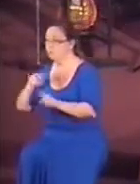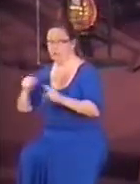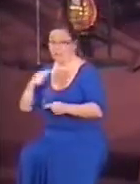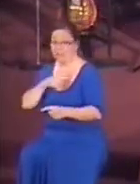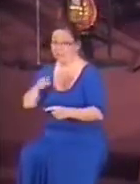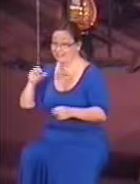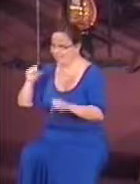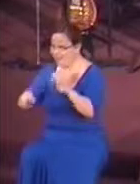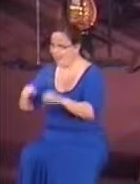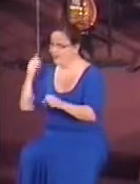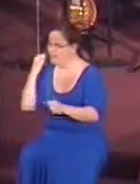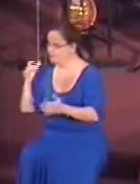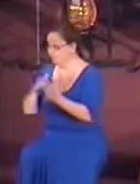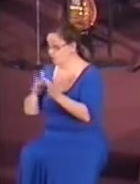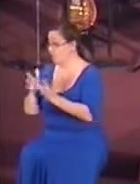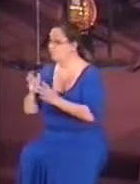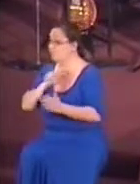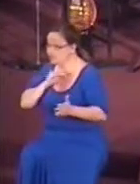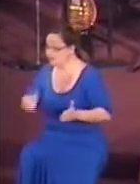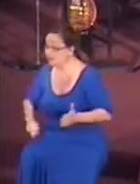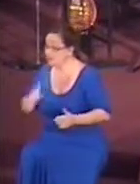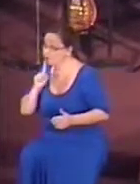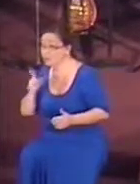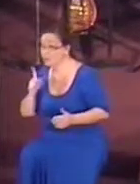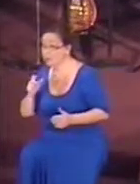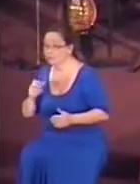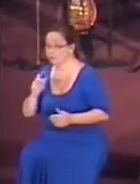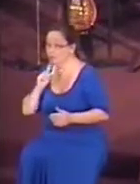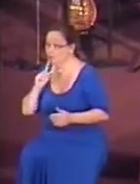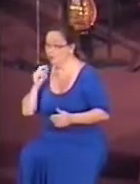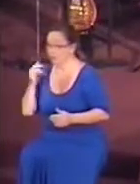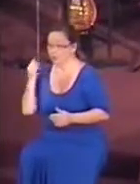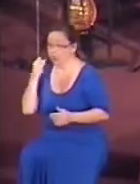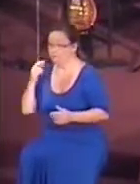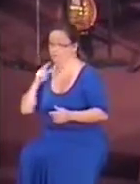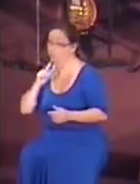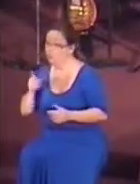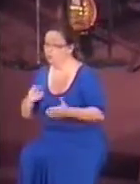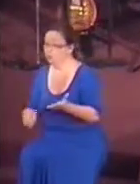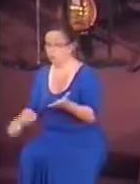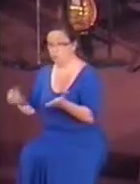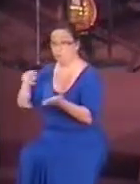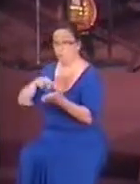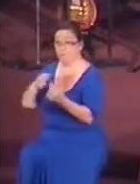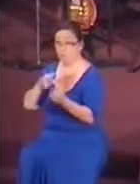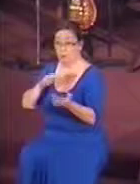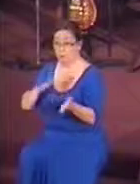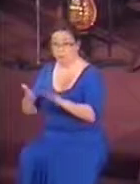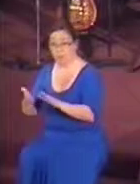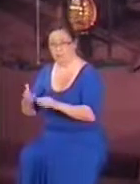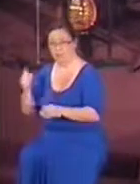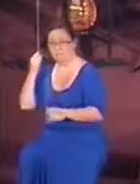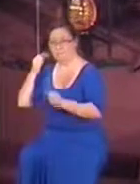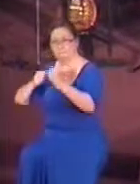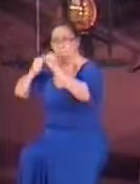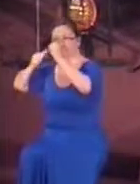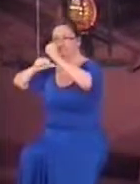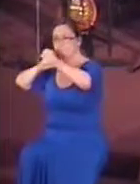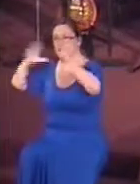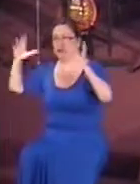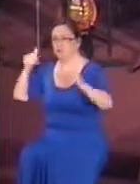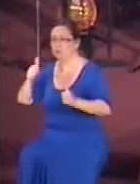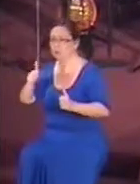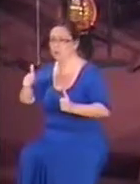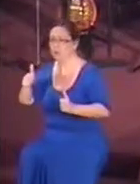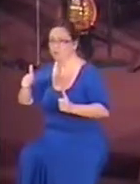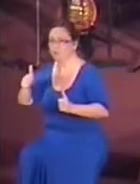not Jesus was the Messiah and whether or not he resurrected from the dead. I mean, put yourself in that position, right? We've had people recently,